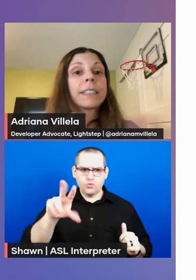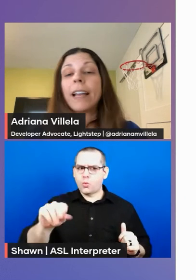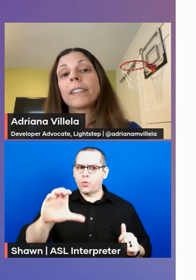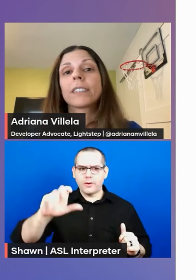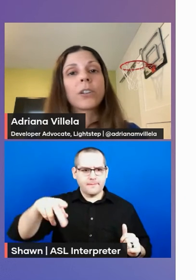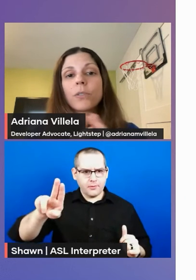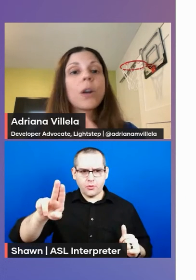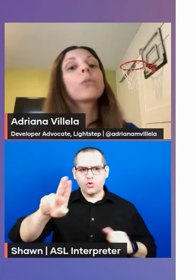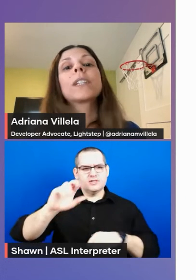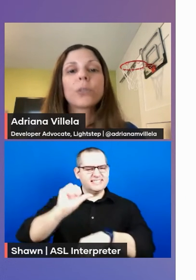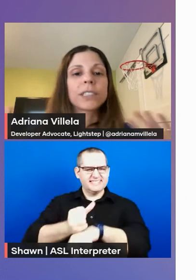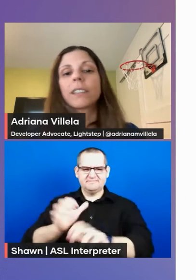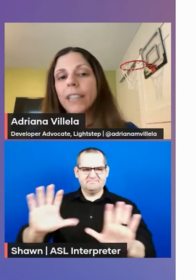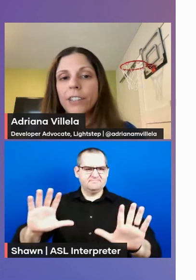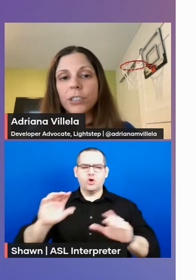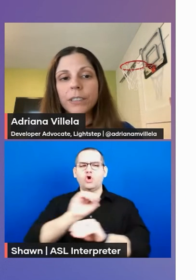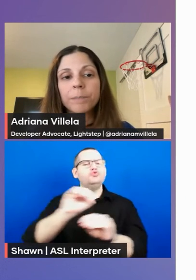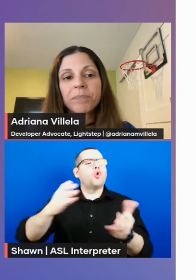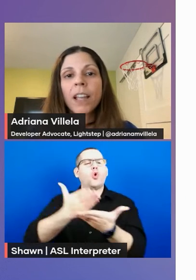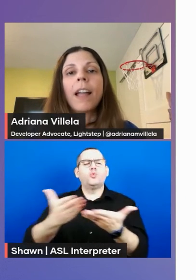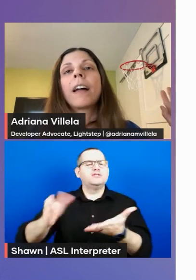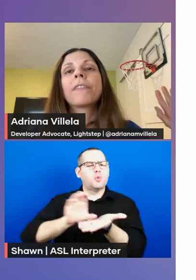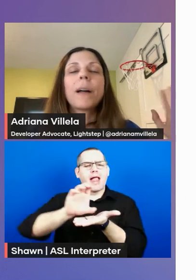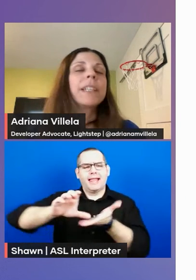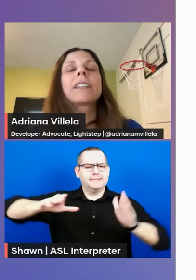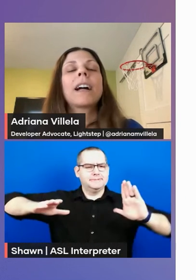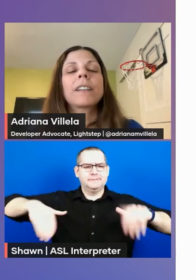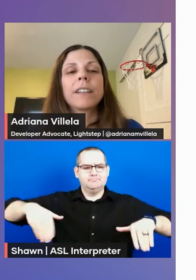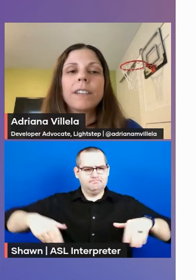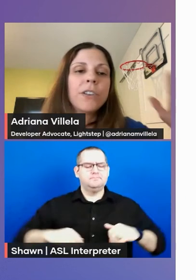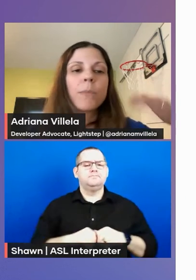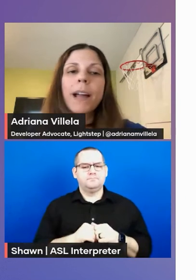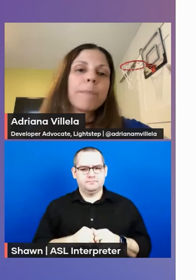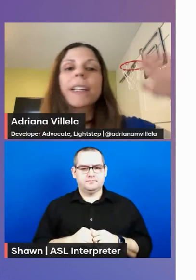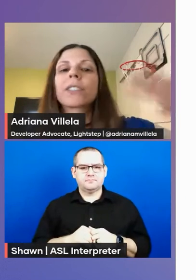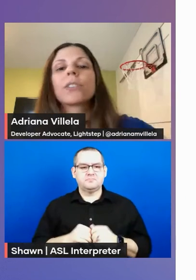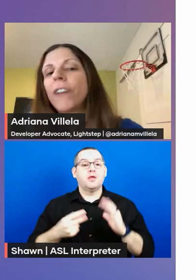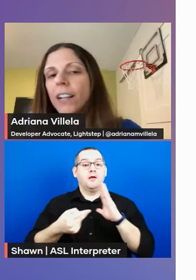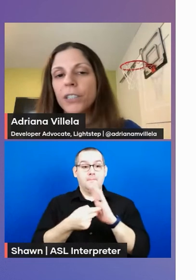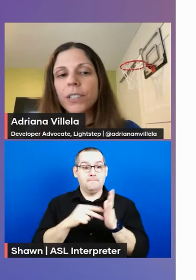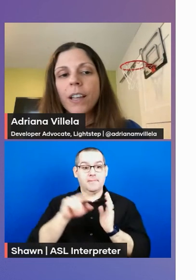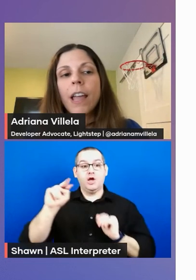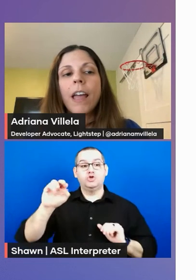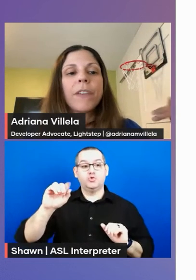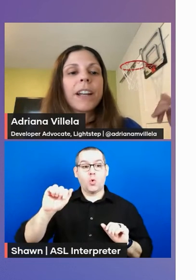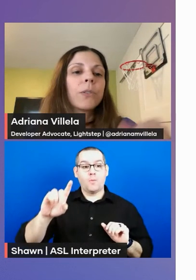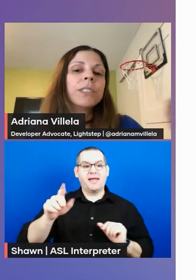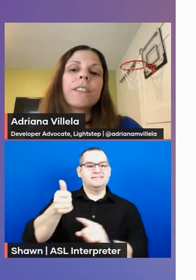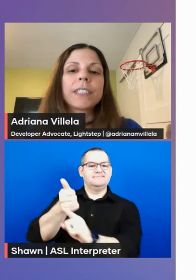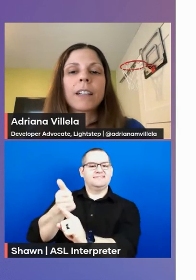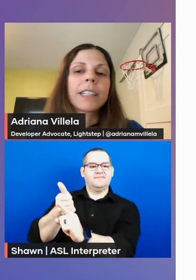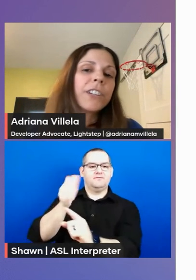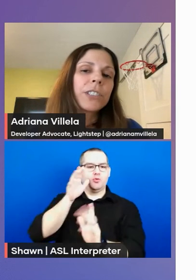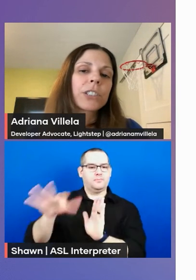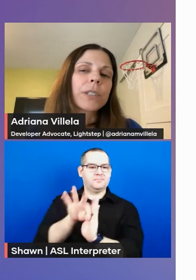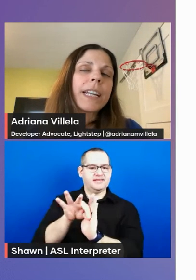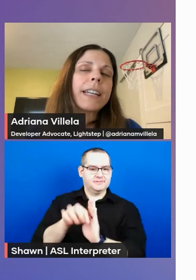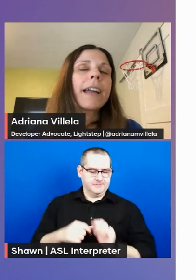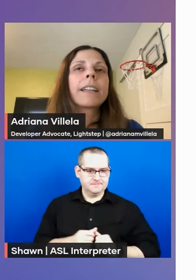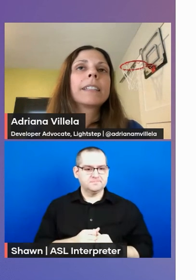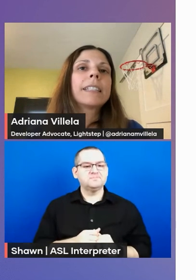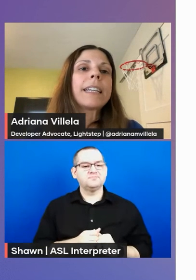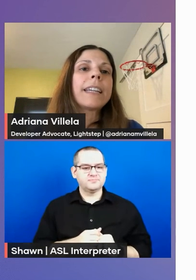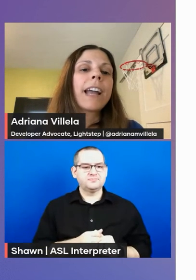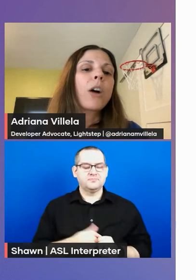CPU set, so no resource allocations. And that means that Nomad picks those values. And then I go into this allocation